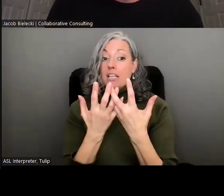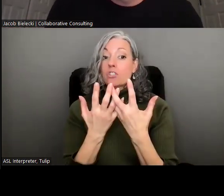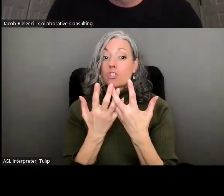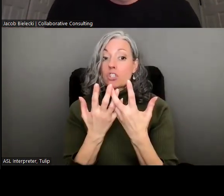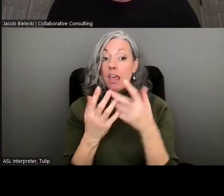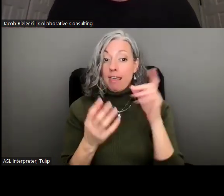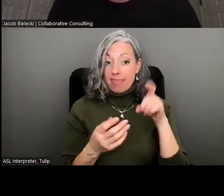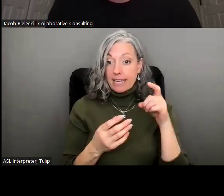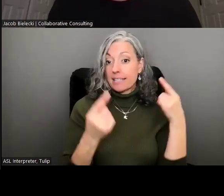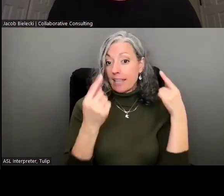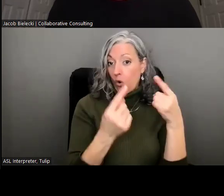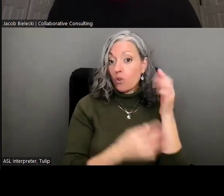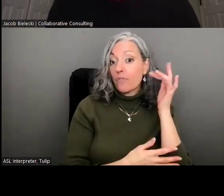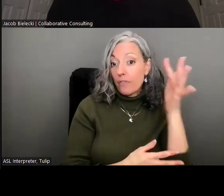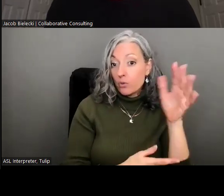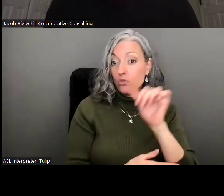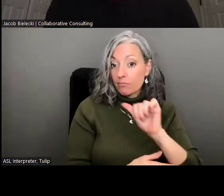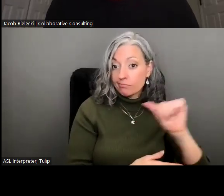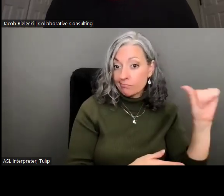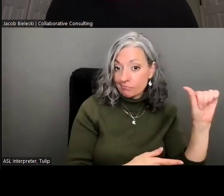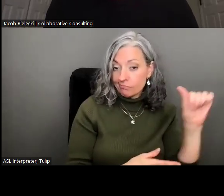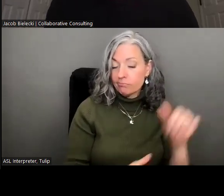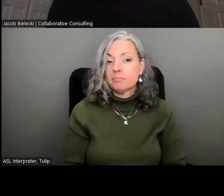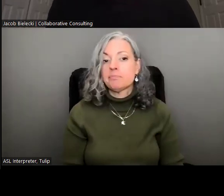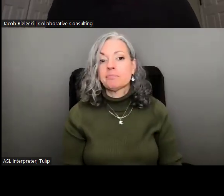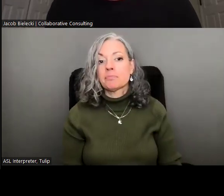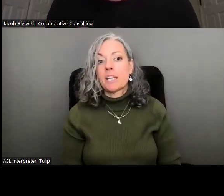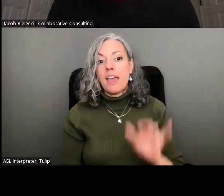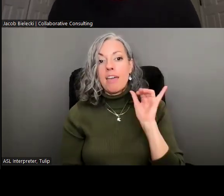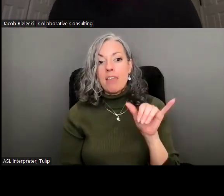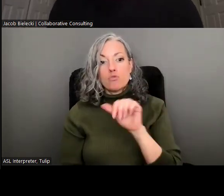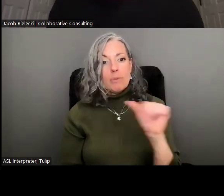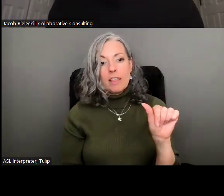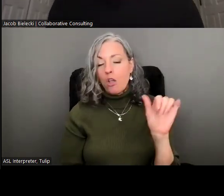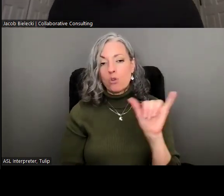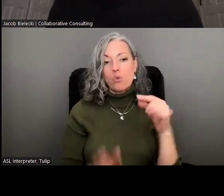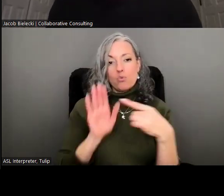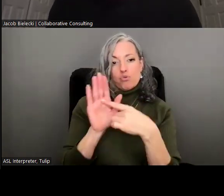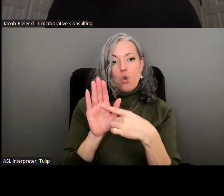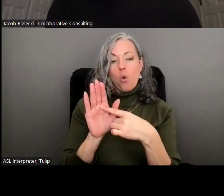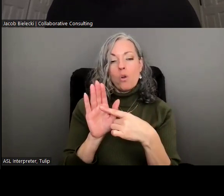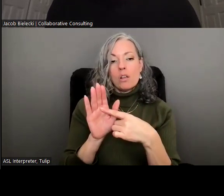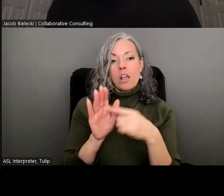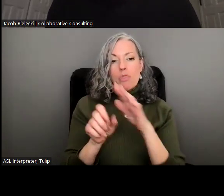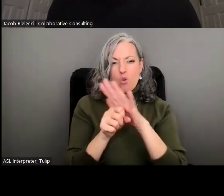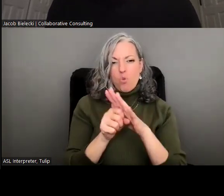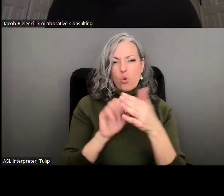needs and goals of a future-ready aging network. That AAAs also reflect their local communities and the people they're